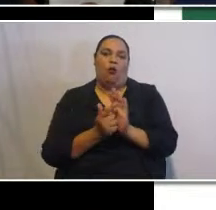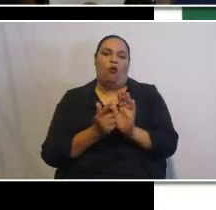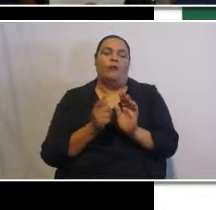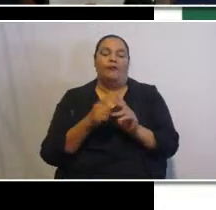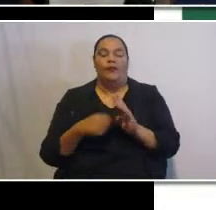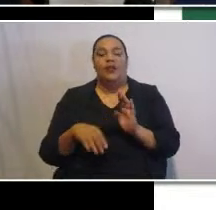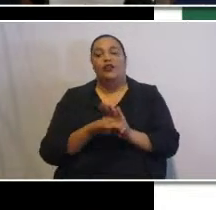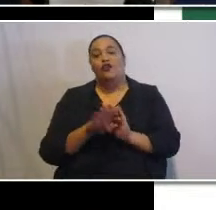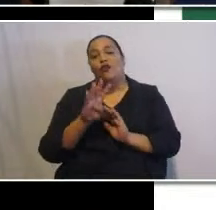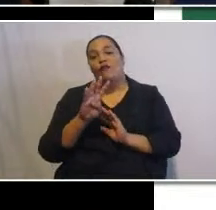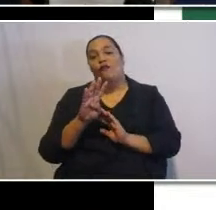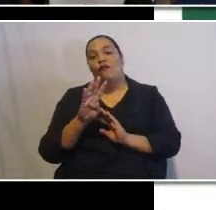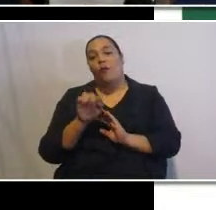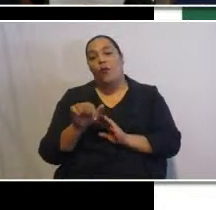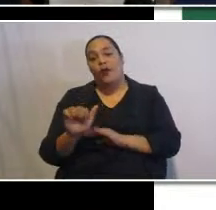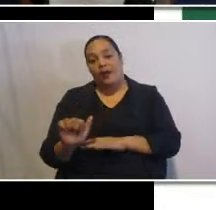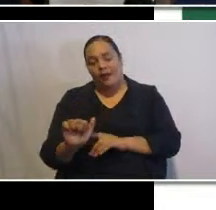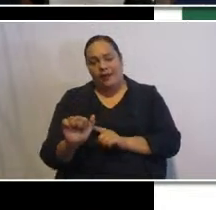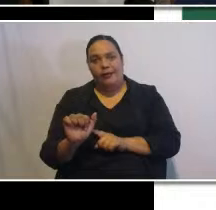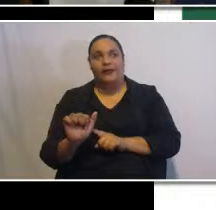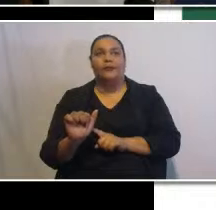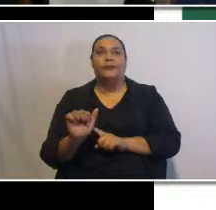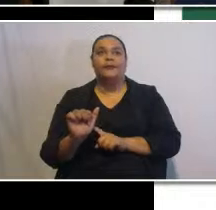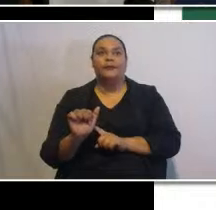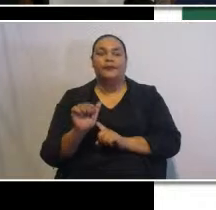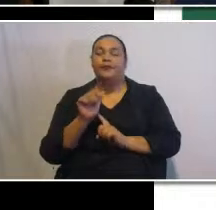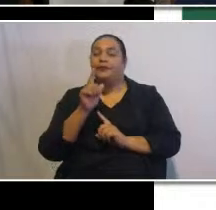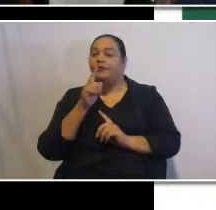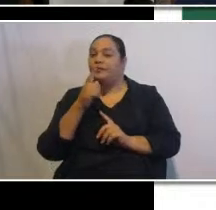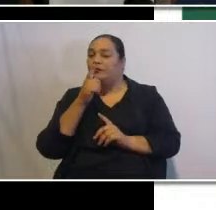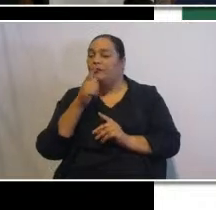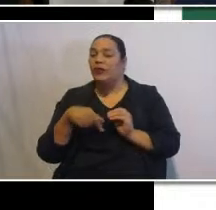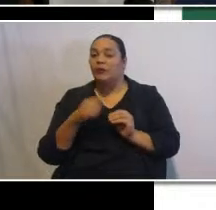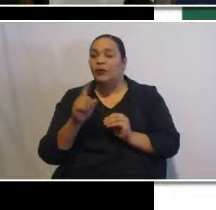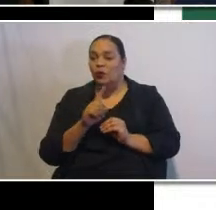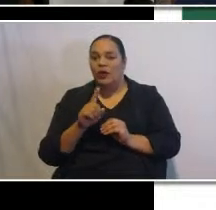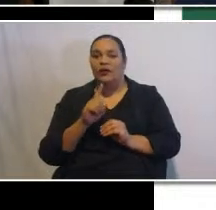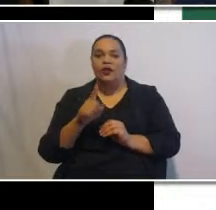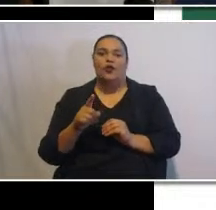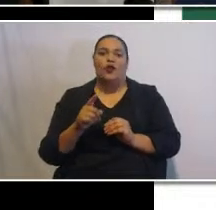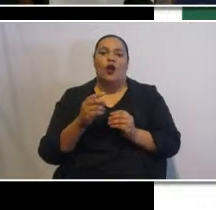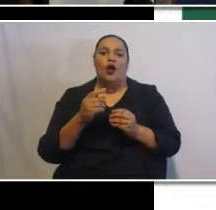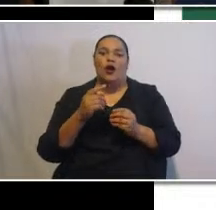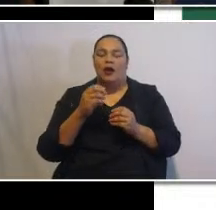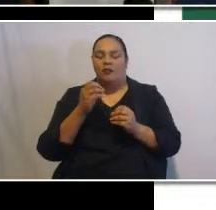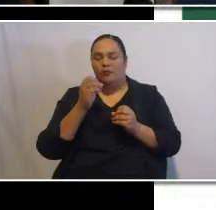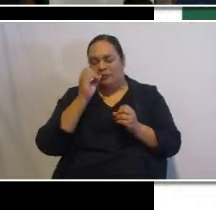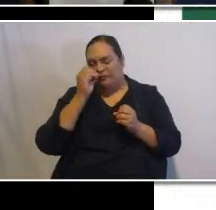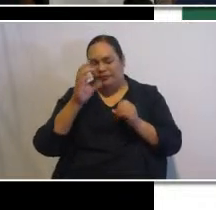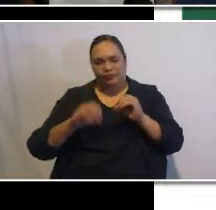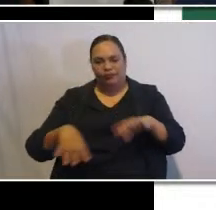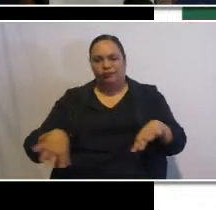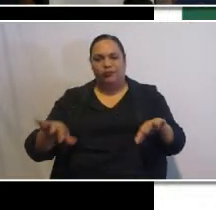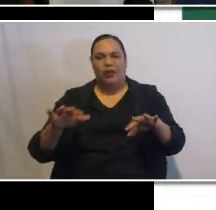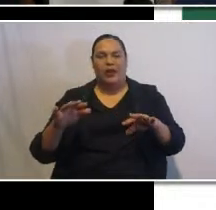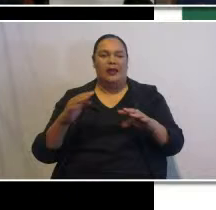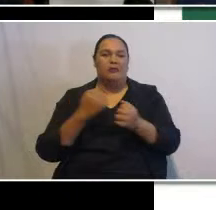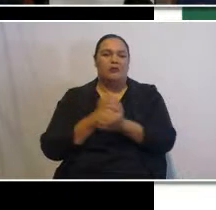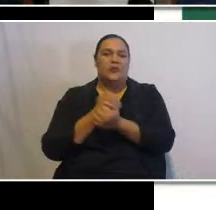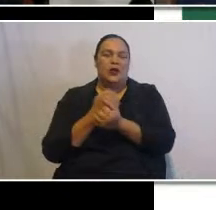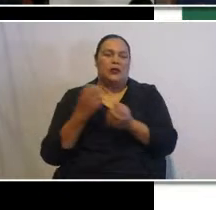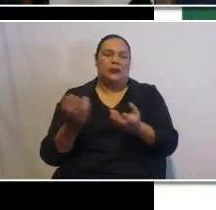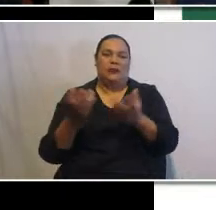Section 4.A speaks to that the pollution and degradation of the environment